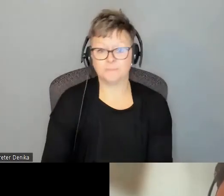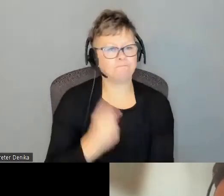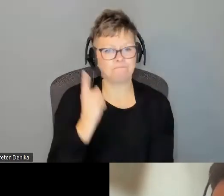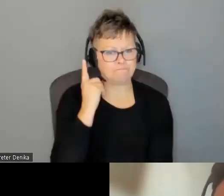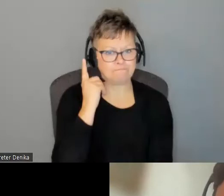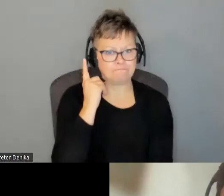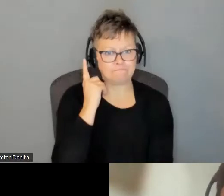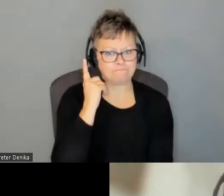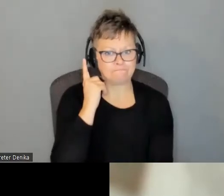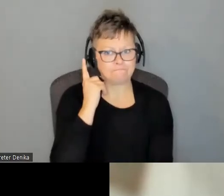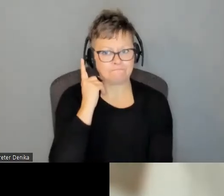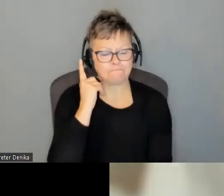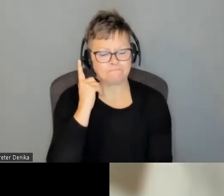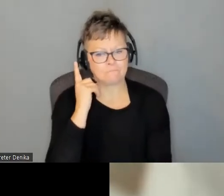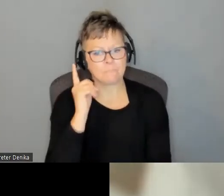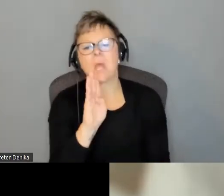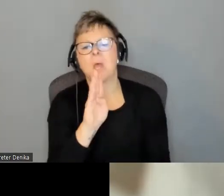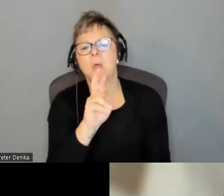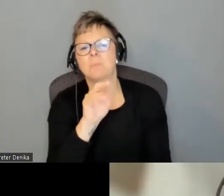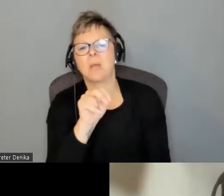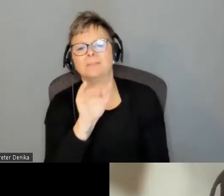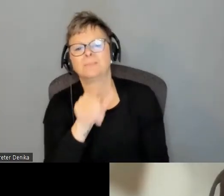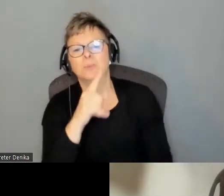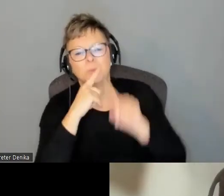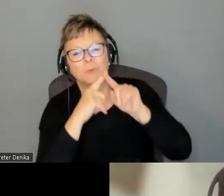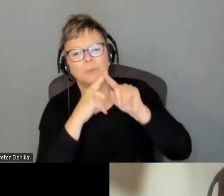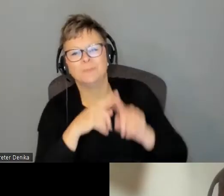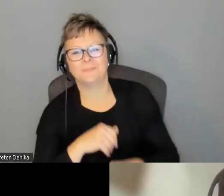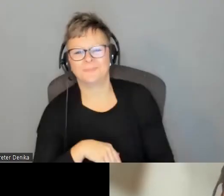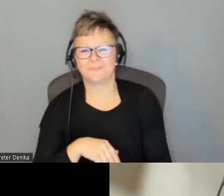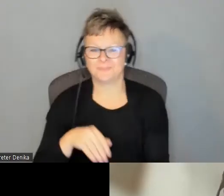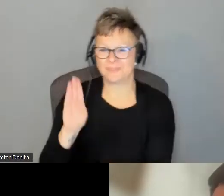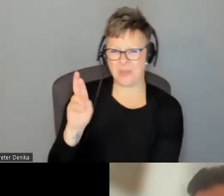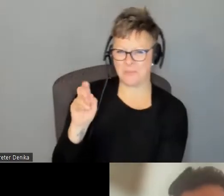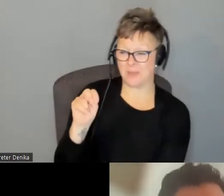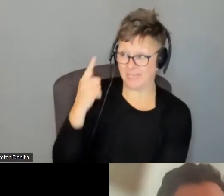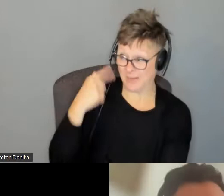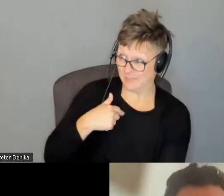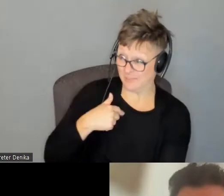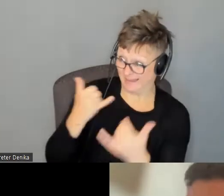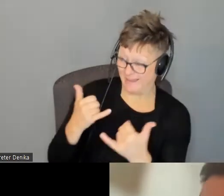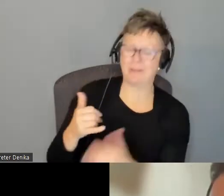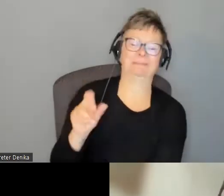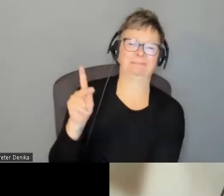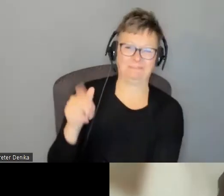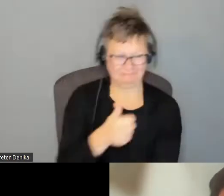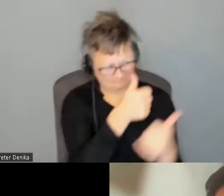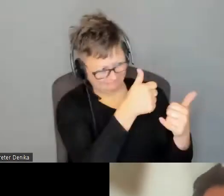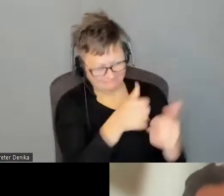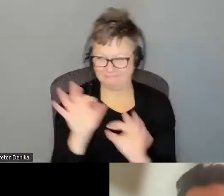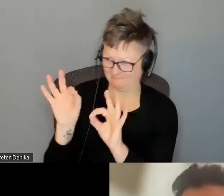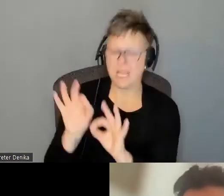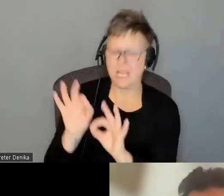You're muted, Brian. Can you hear me now? Well, that sounds good. That's good. Okay. Yeah, we are noticing it, and